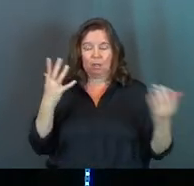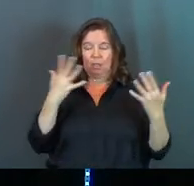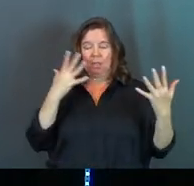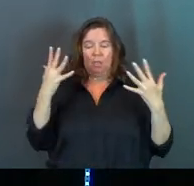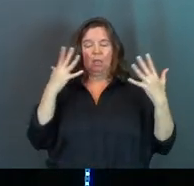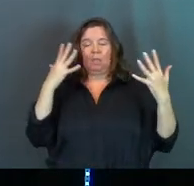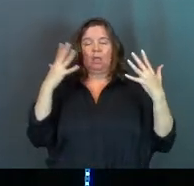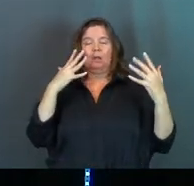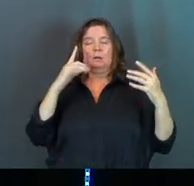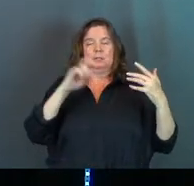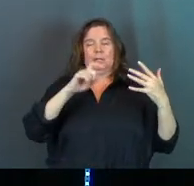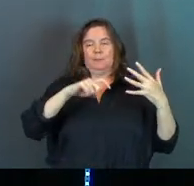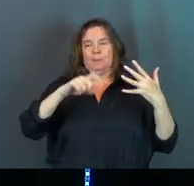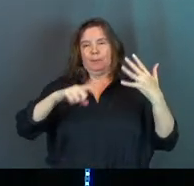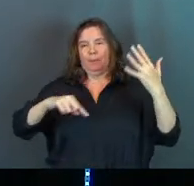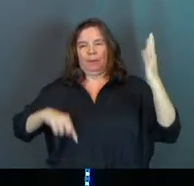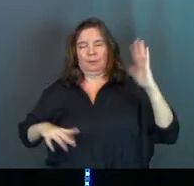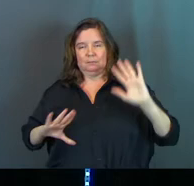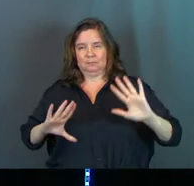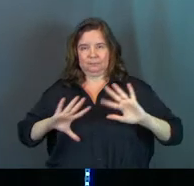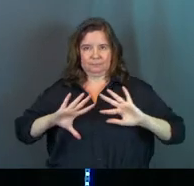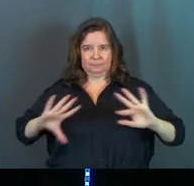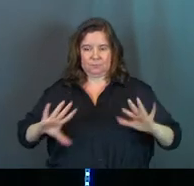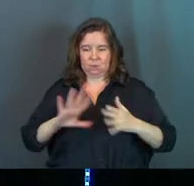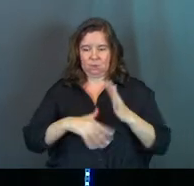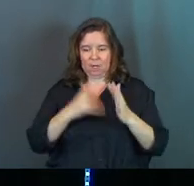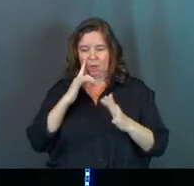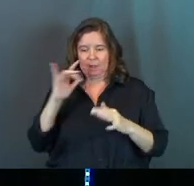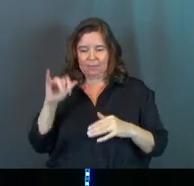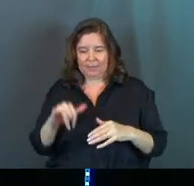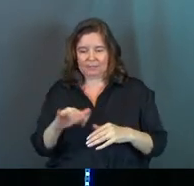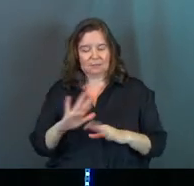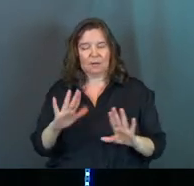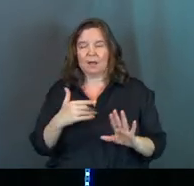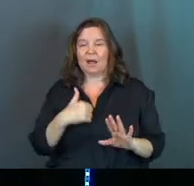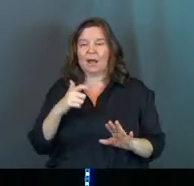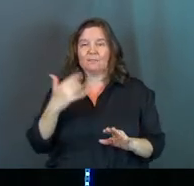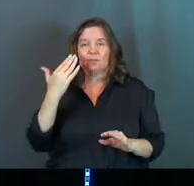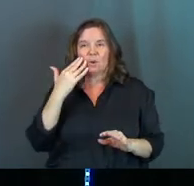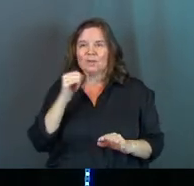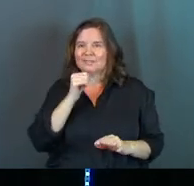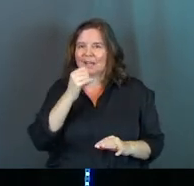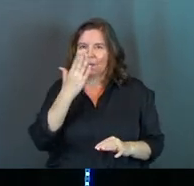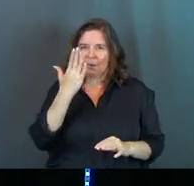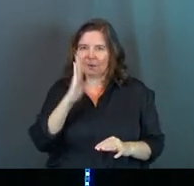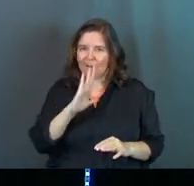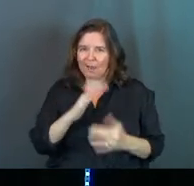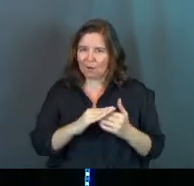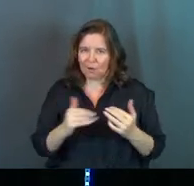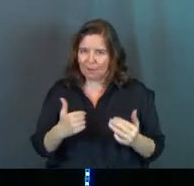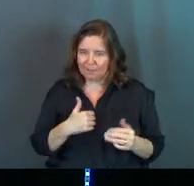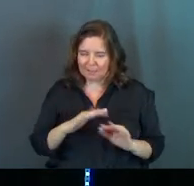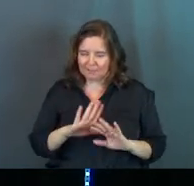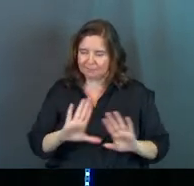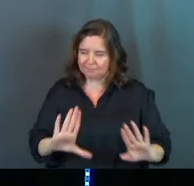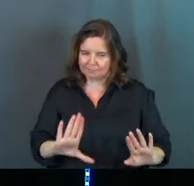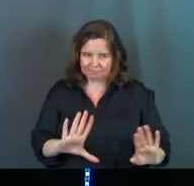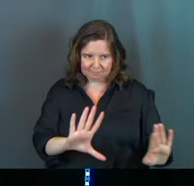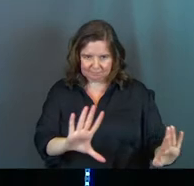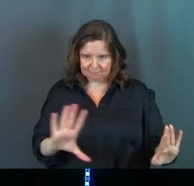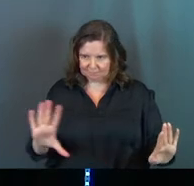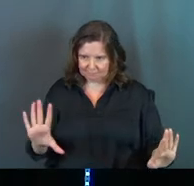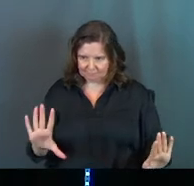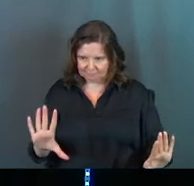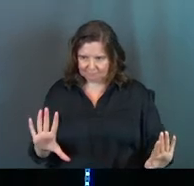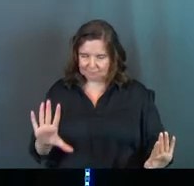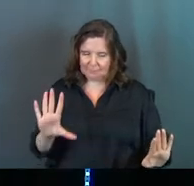members that come in and say, this is what it should look like, this is what I want from you, your schedule should look like this. I have to know that's not what God called me to. And if it's not what God called